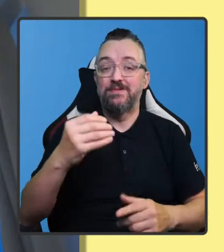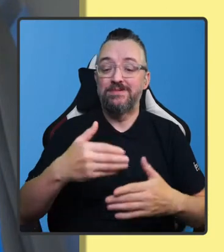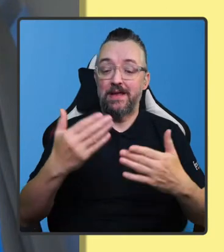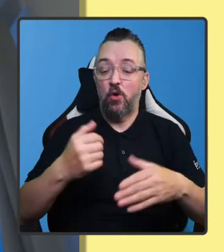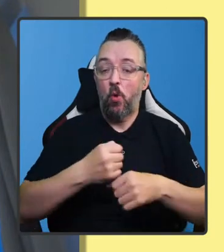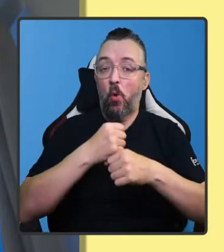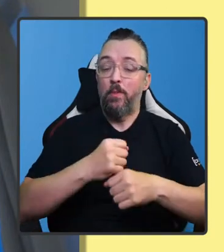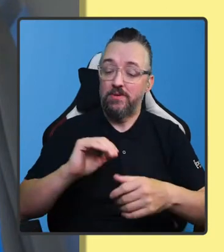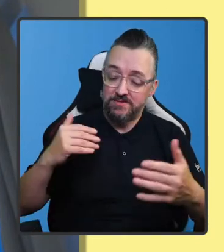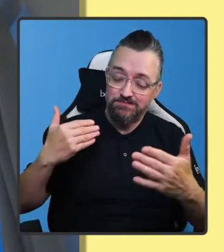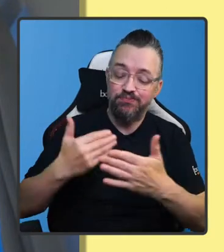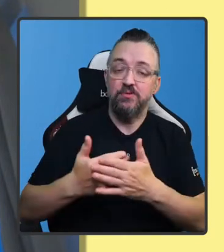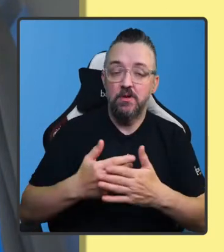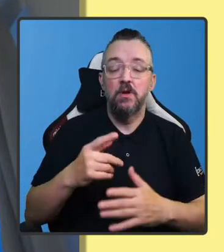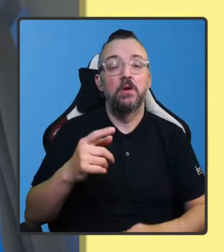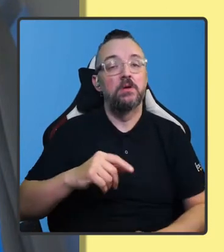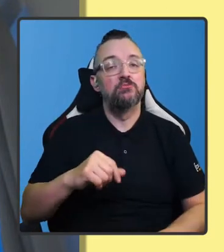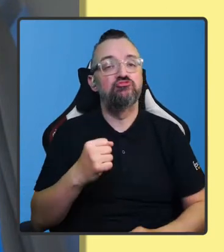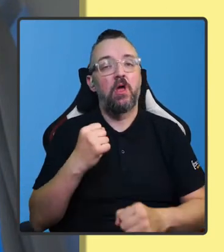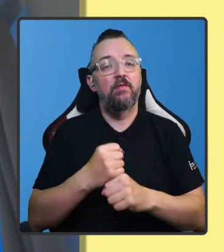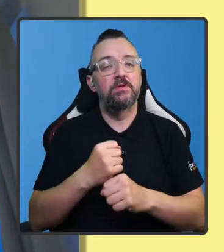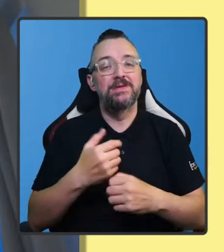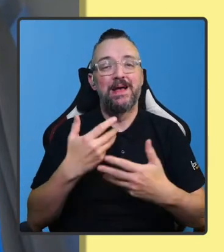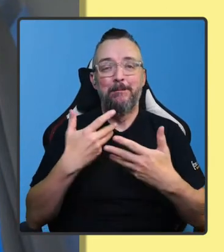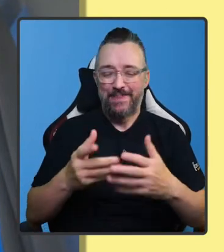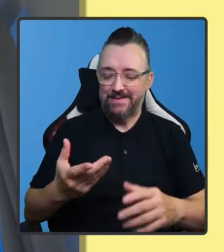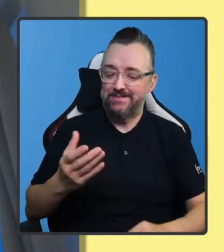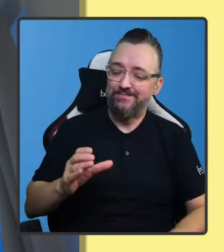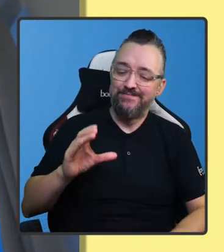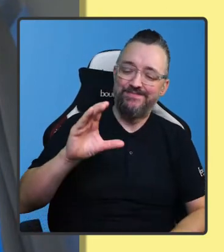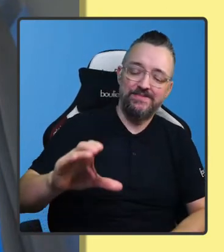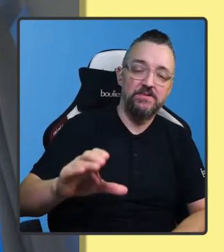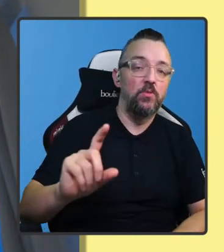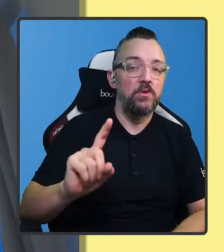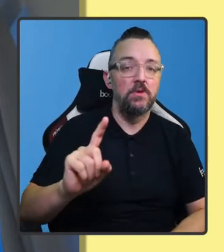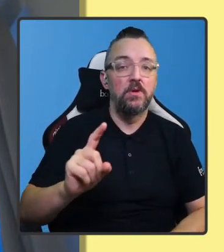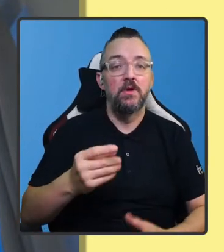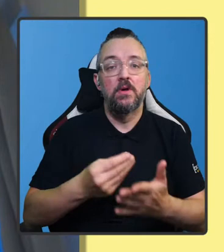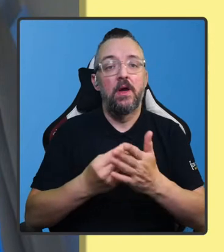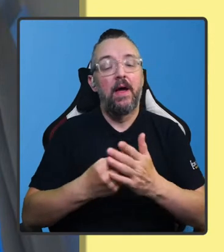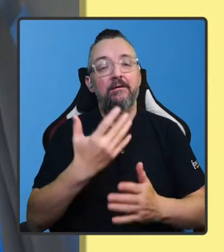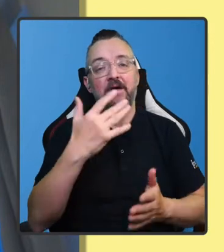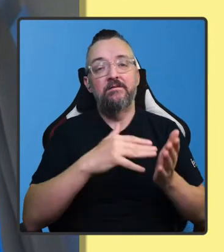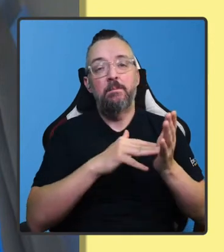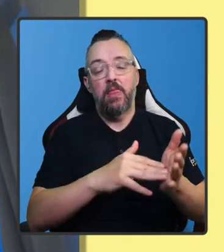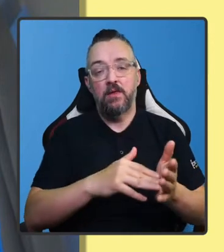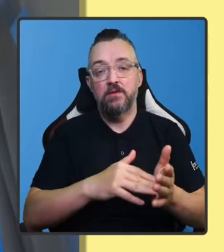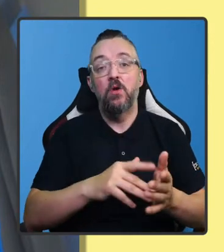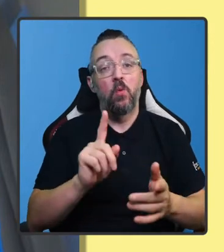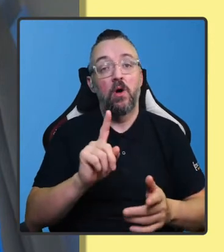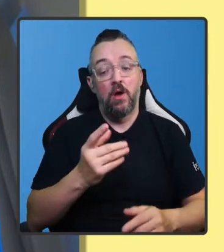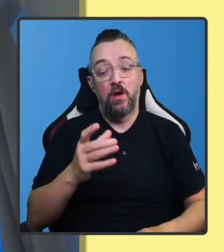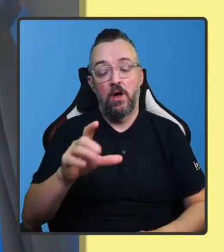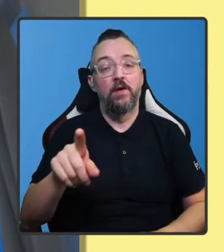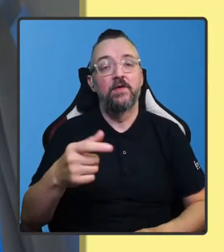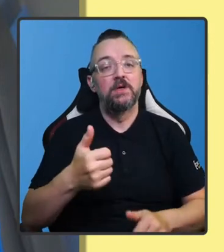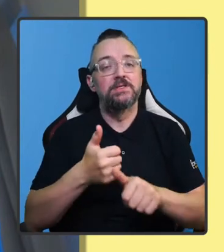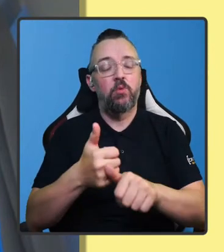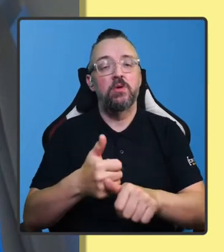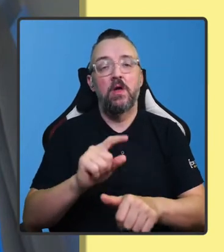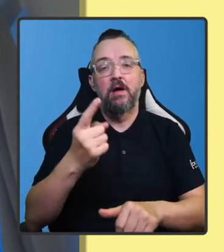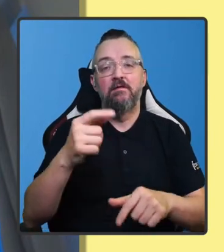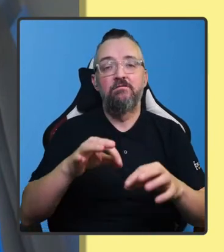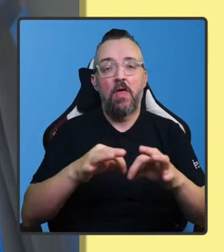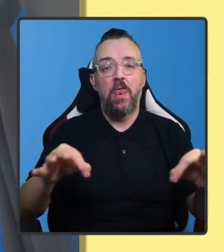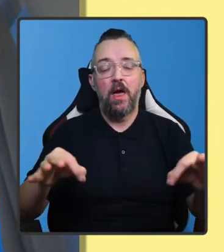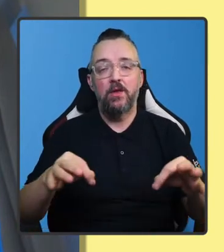the Scottish Government has already invested an additional £5 million in supporting frontline organisations which tackle domestic abuse